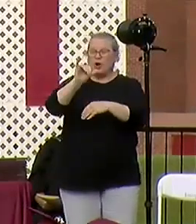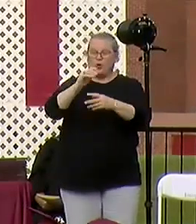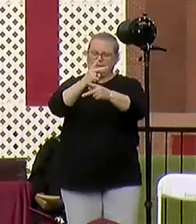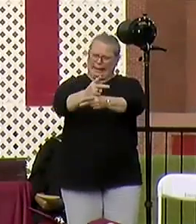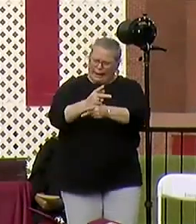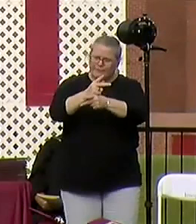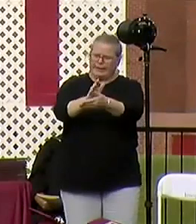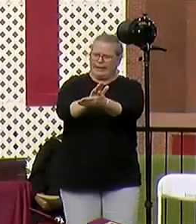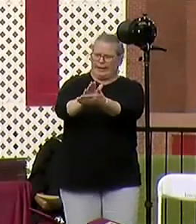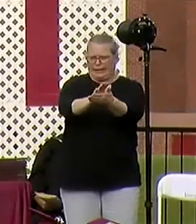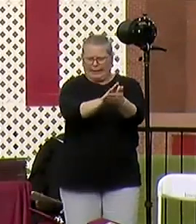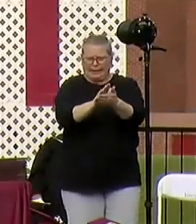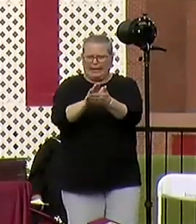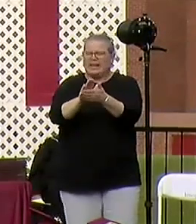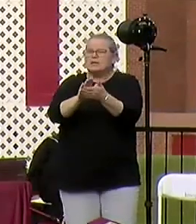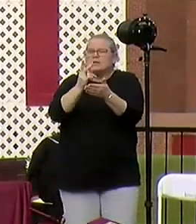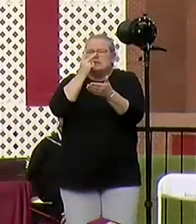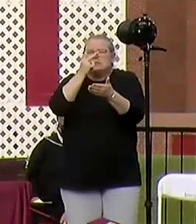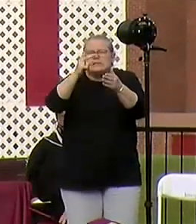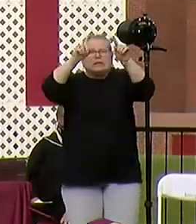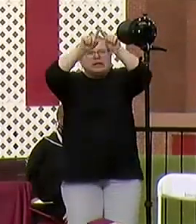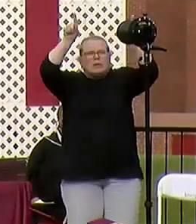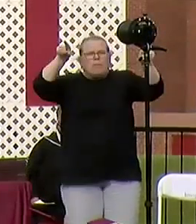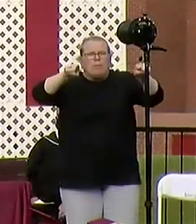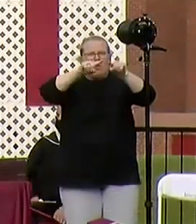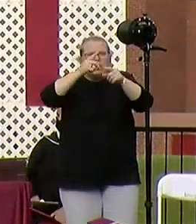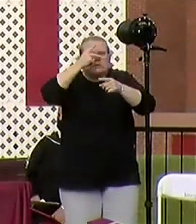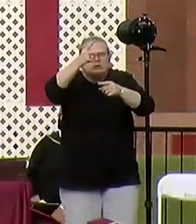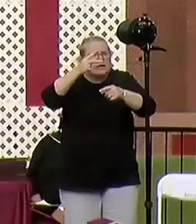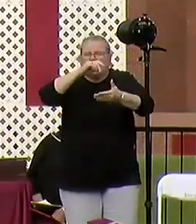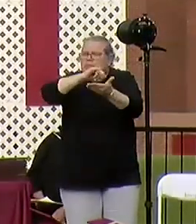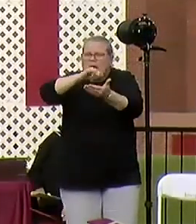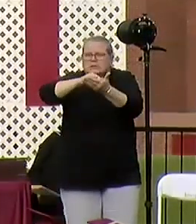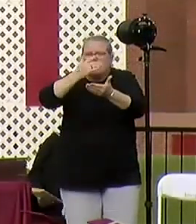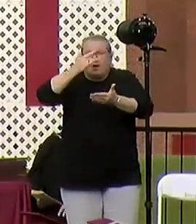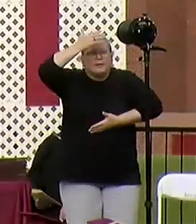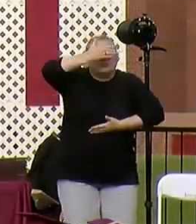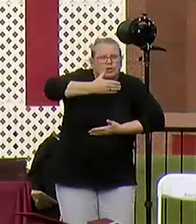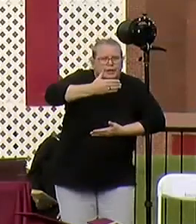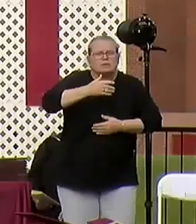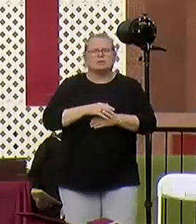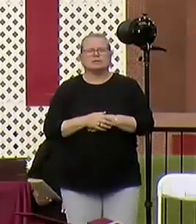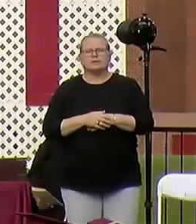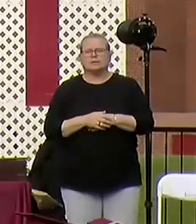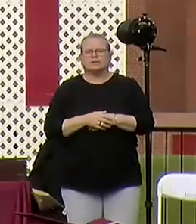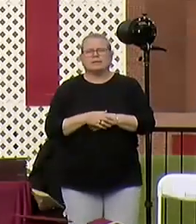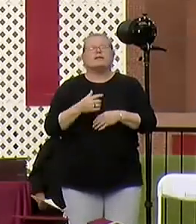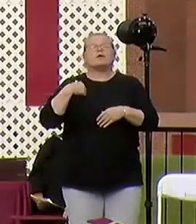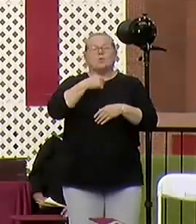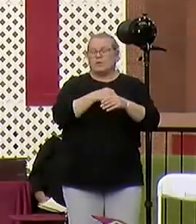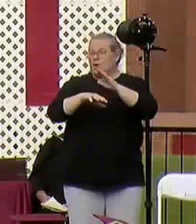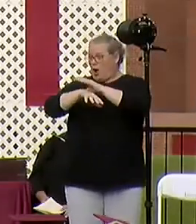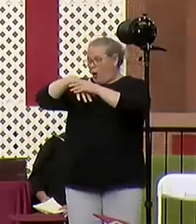but impossible to see the board through shields, step outside or into the community gym, and remove our